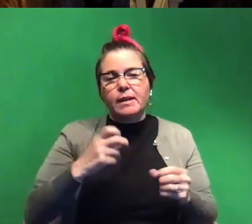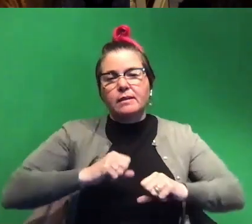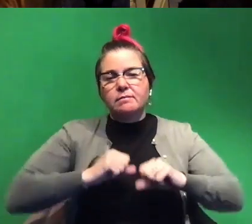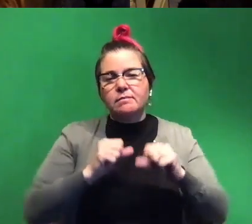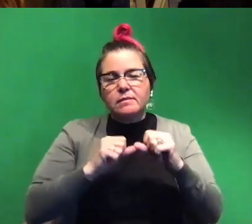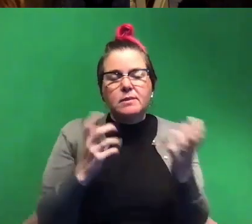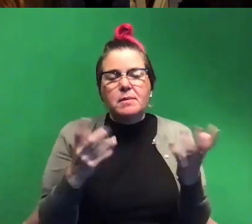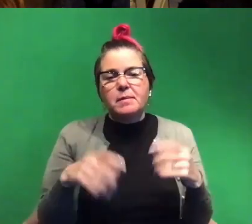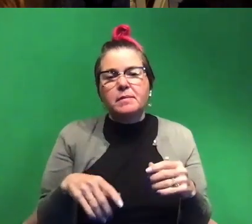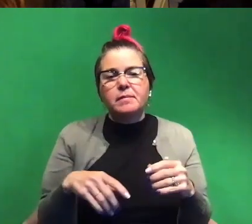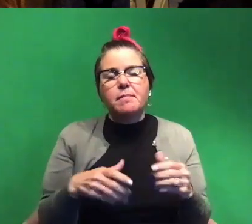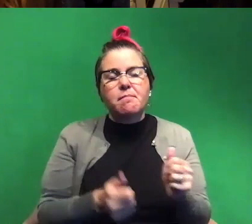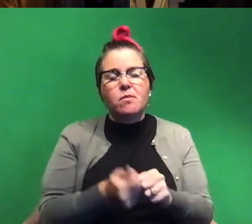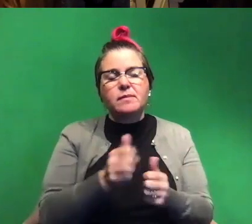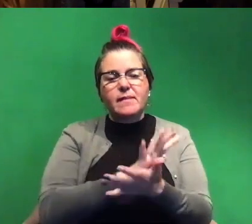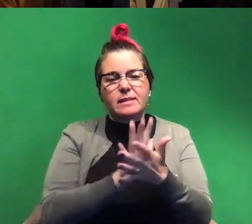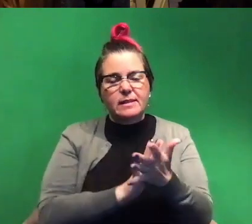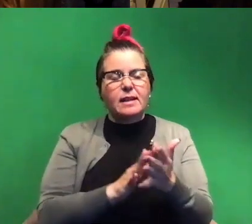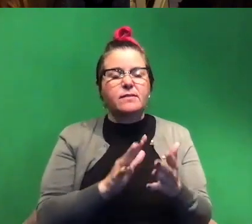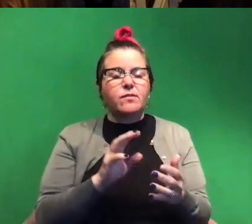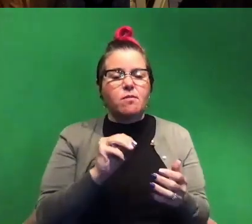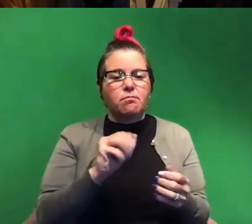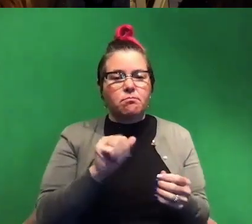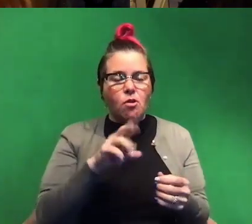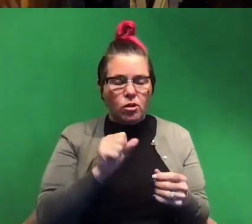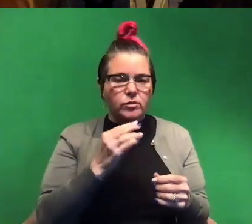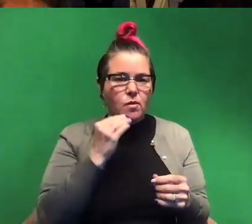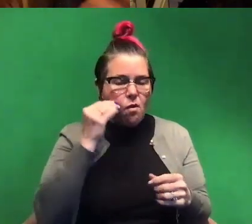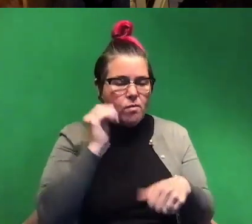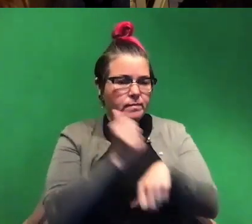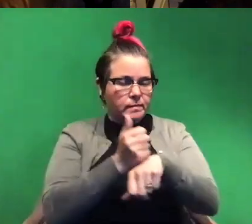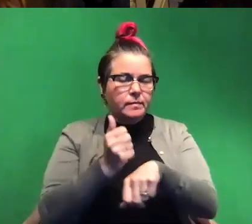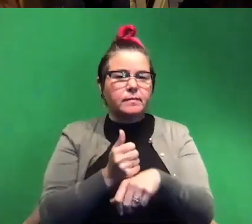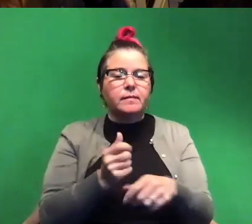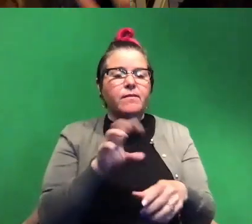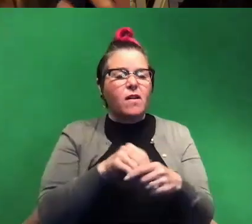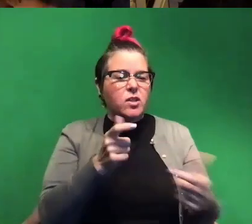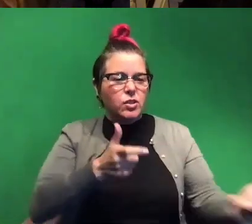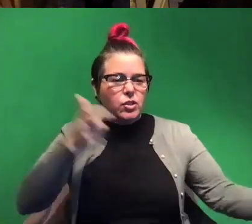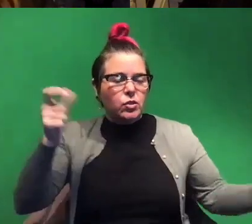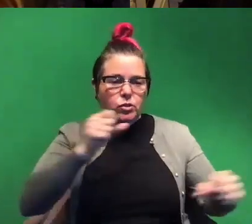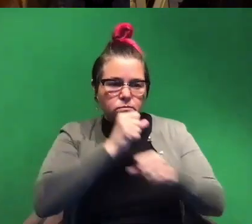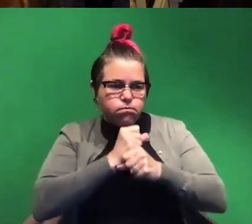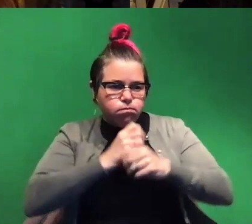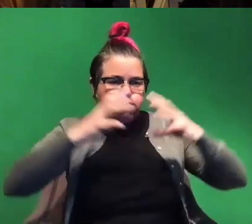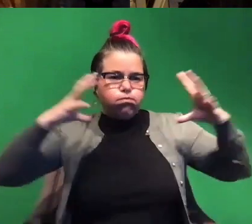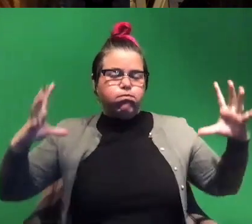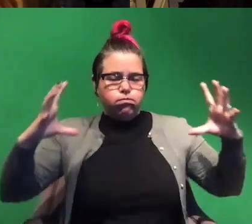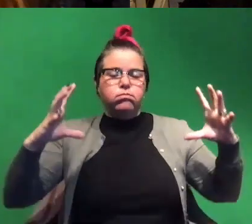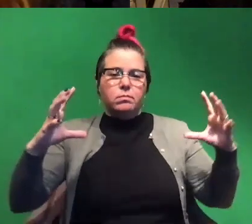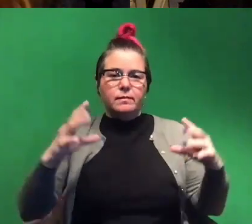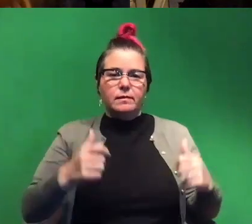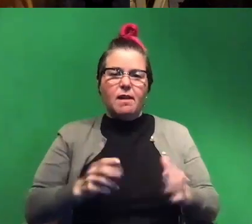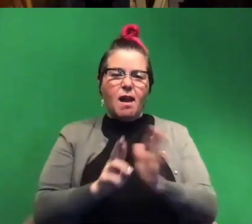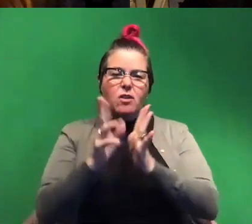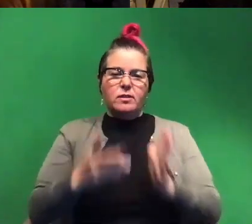of the designs for Martian habitats involve these like huge inflatables that the astronauts would